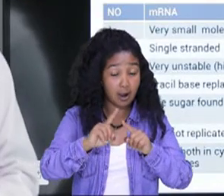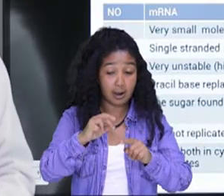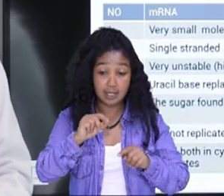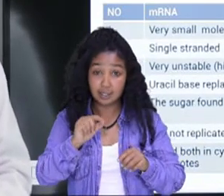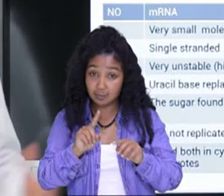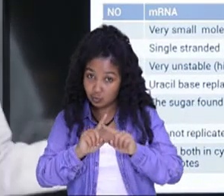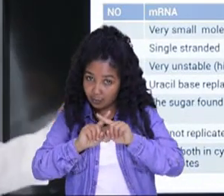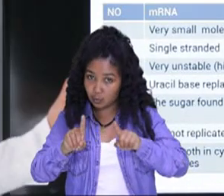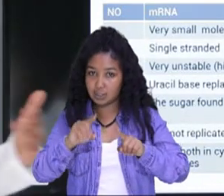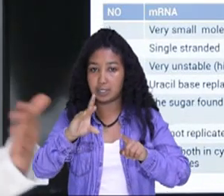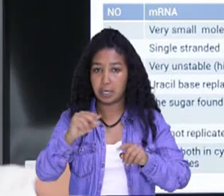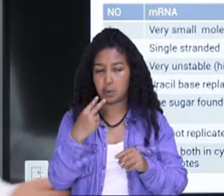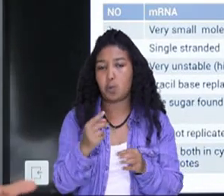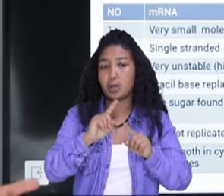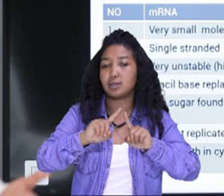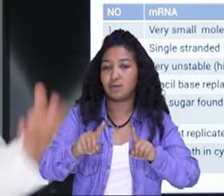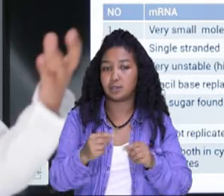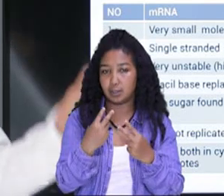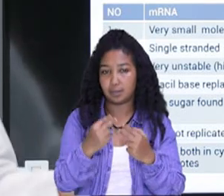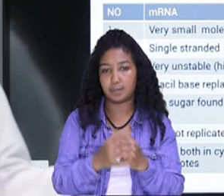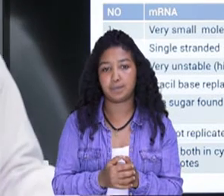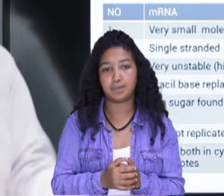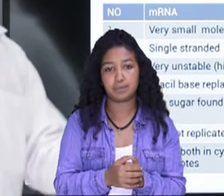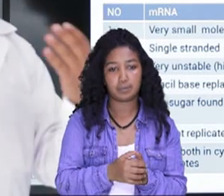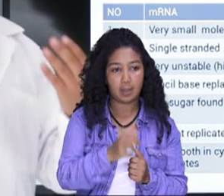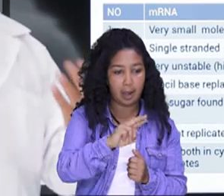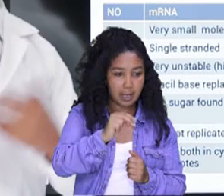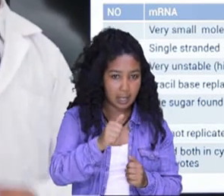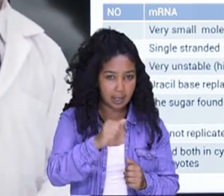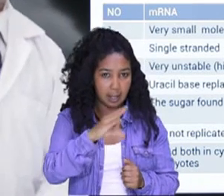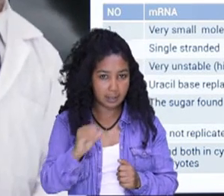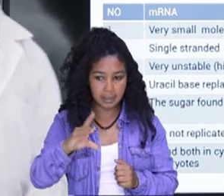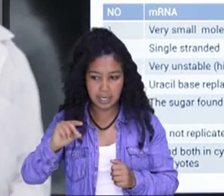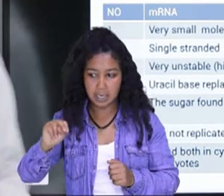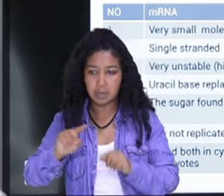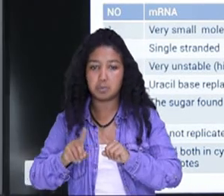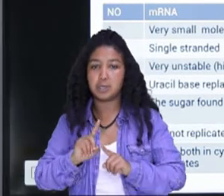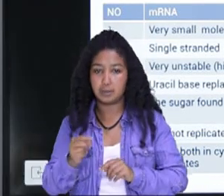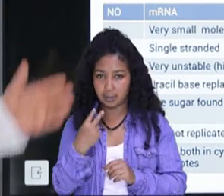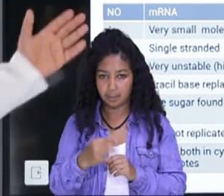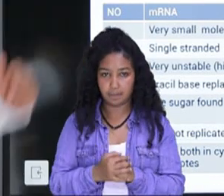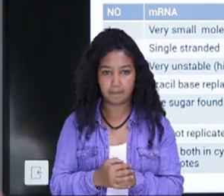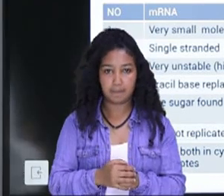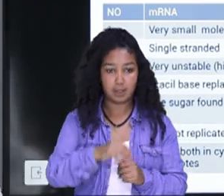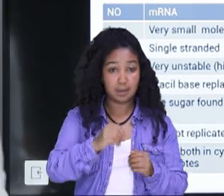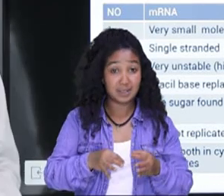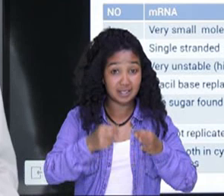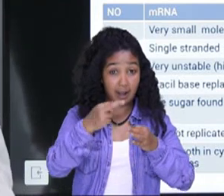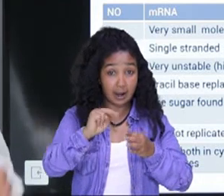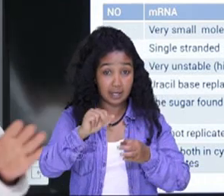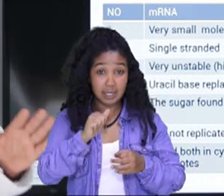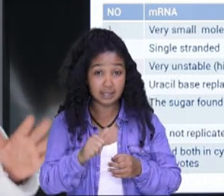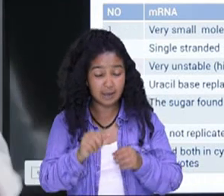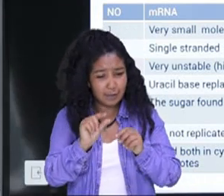different with DNA. Let's see some differences between messenger RNA and DNA. Messenger RNA